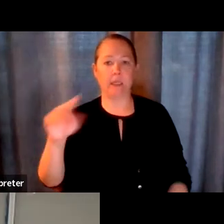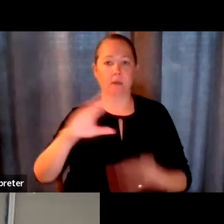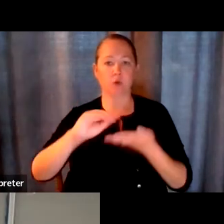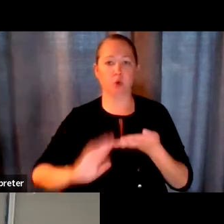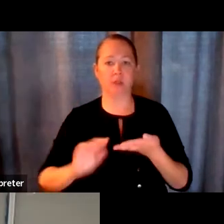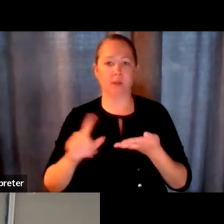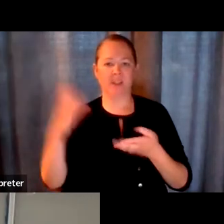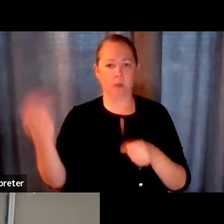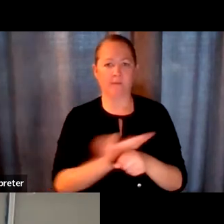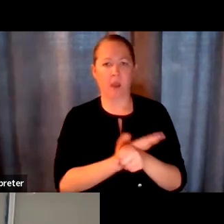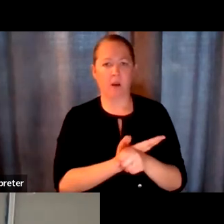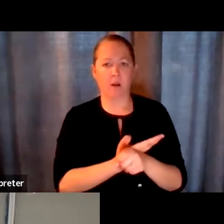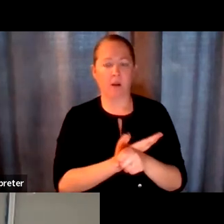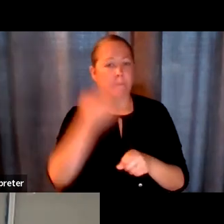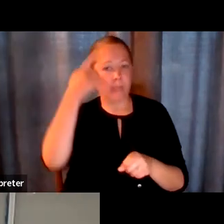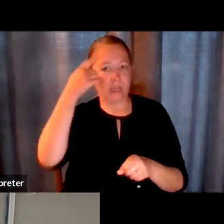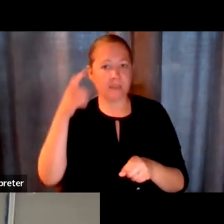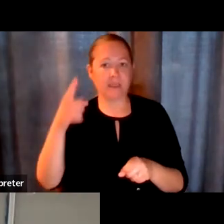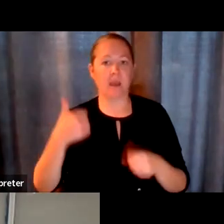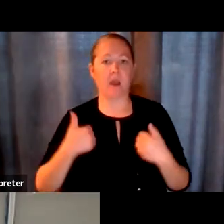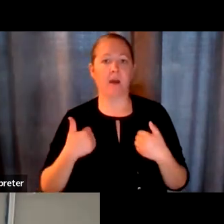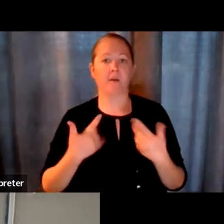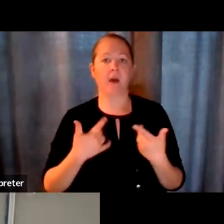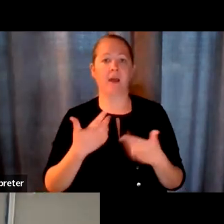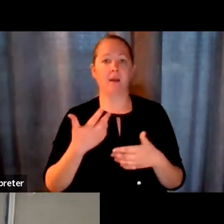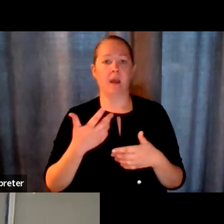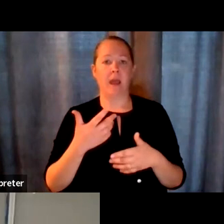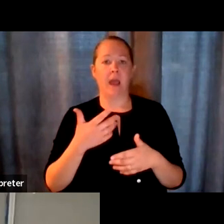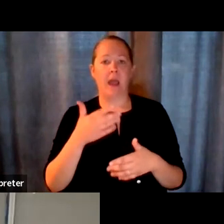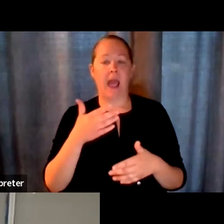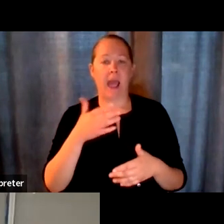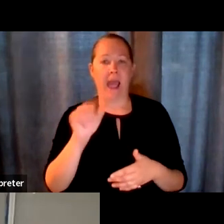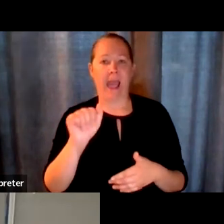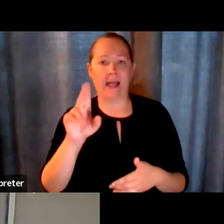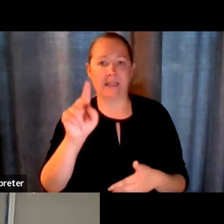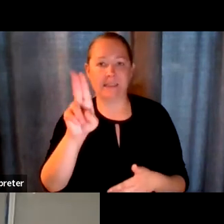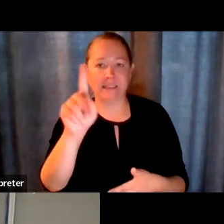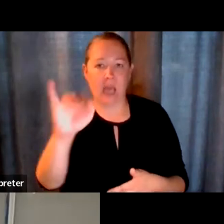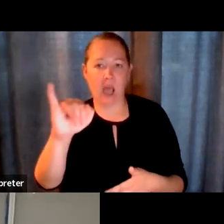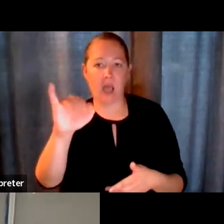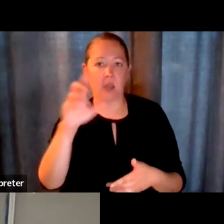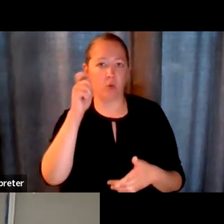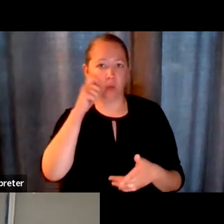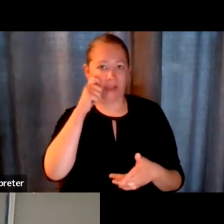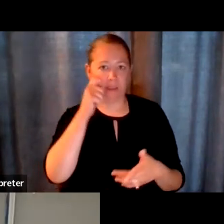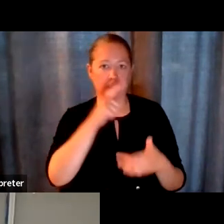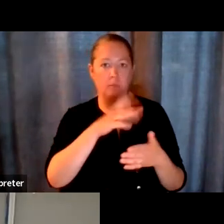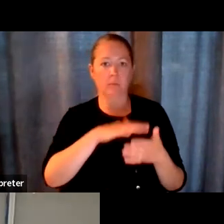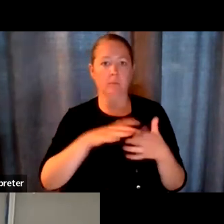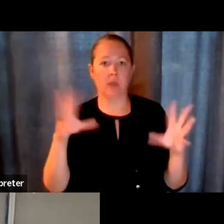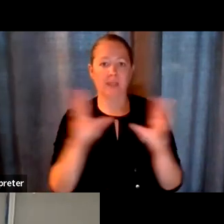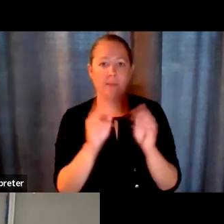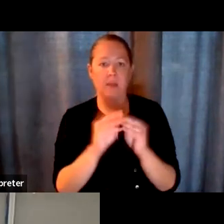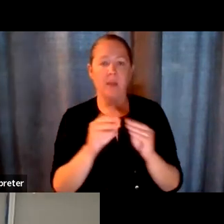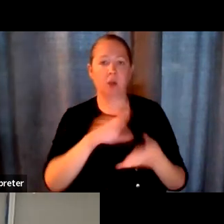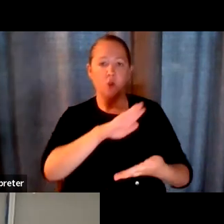like that. Why was he fired? Because he put on an anti-racism assembly and the school is claiming a religious freedom right. That's their defense,